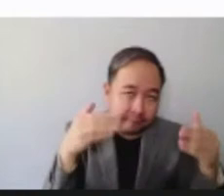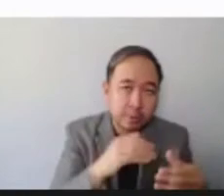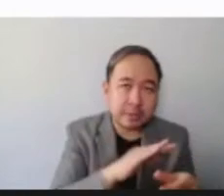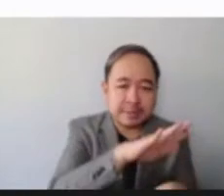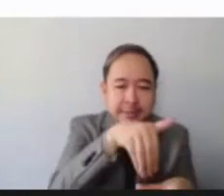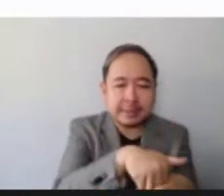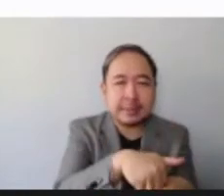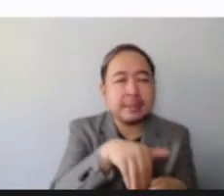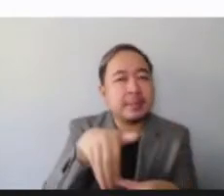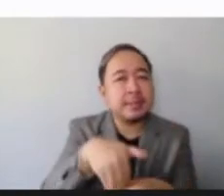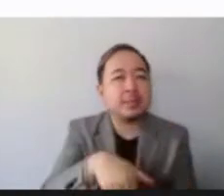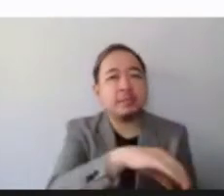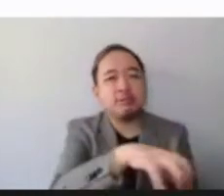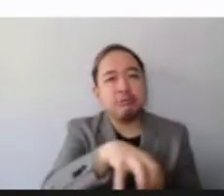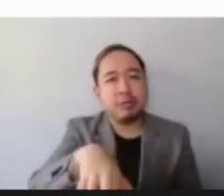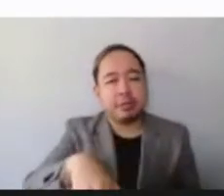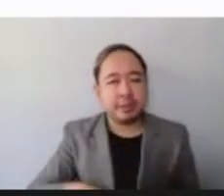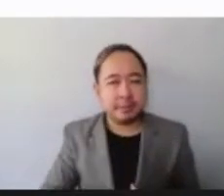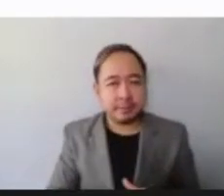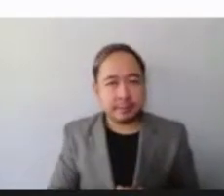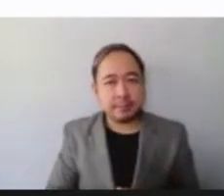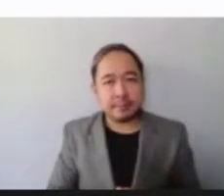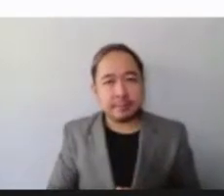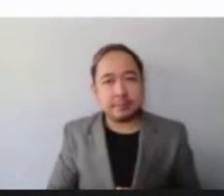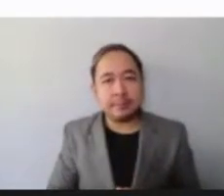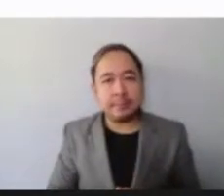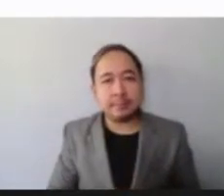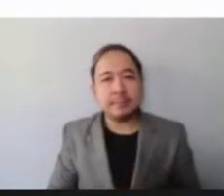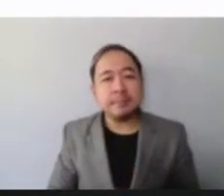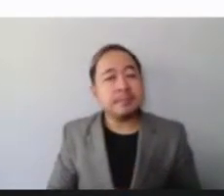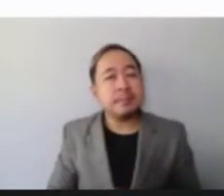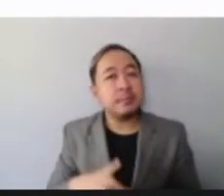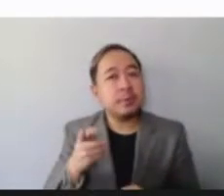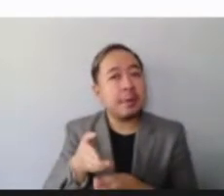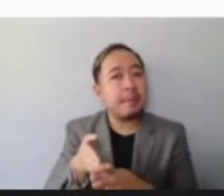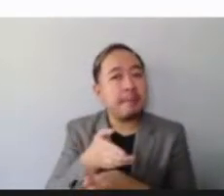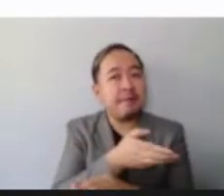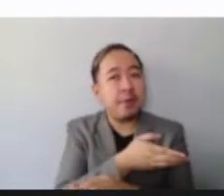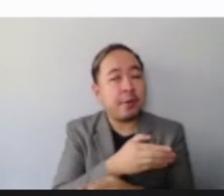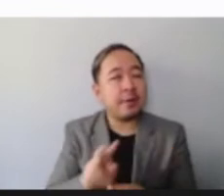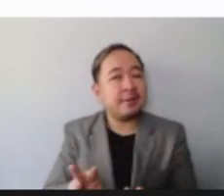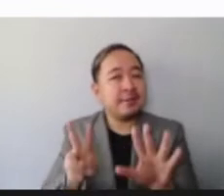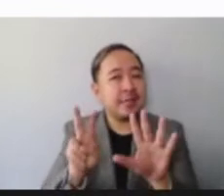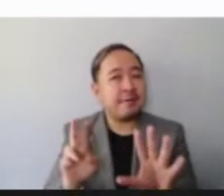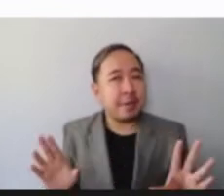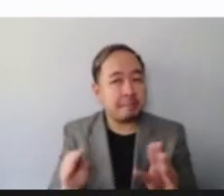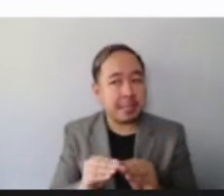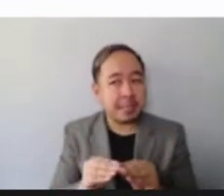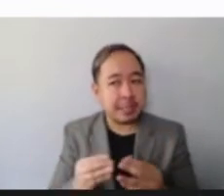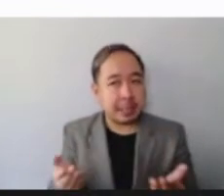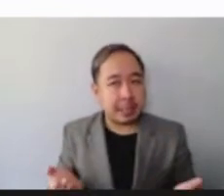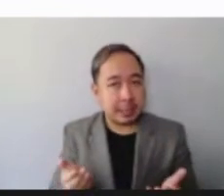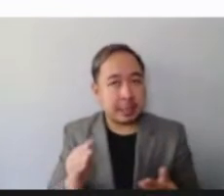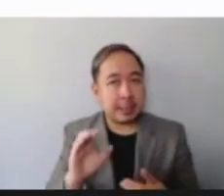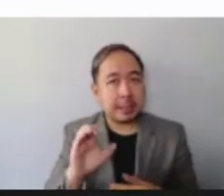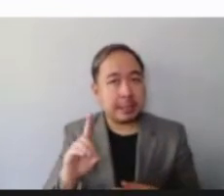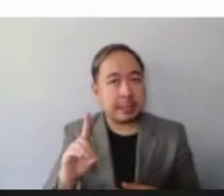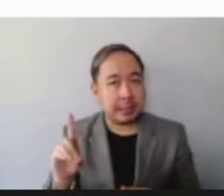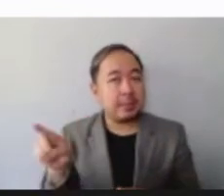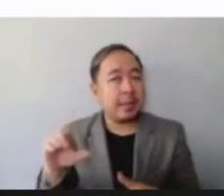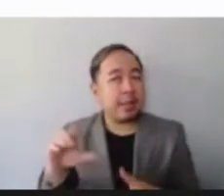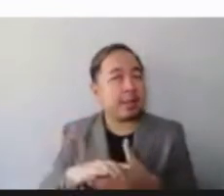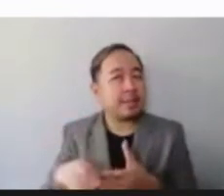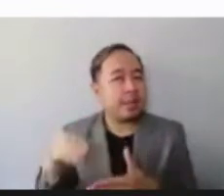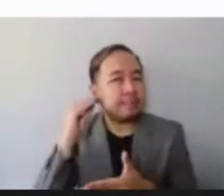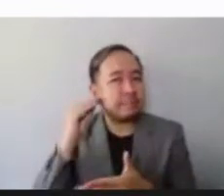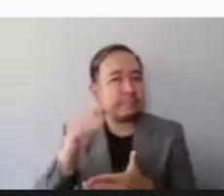now um ahead of the seventh session of the committee um the Secretariat had administered a survey